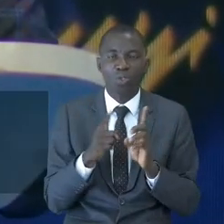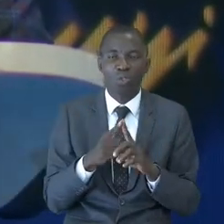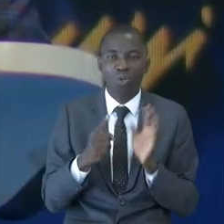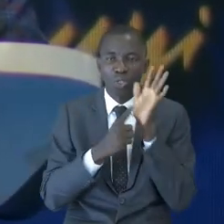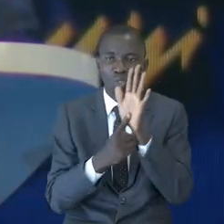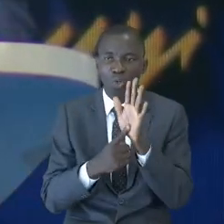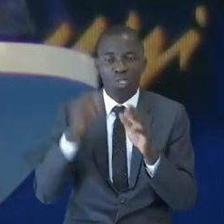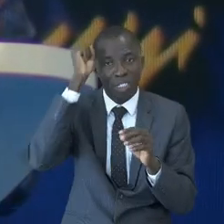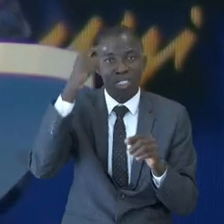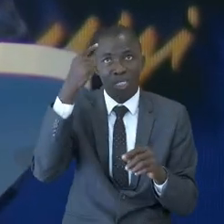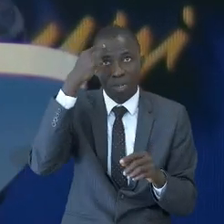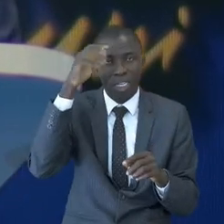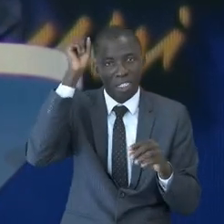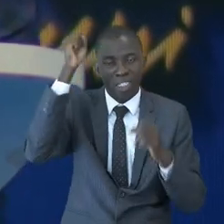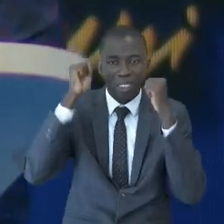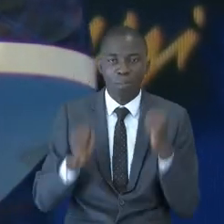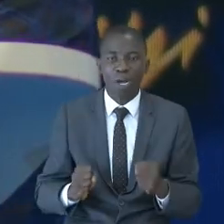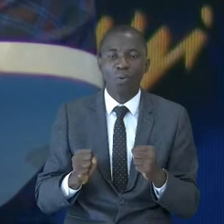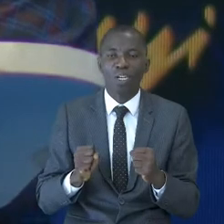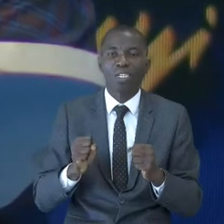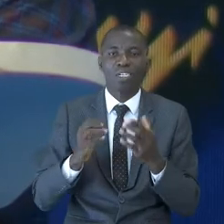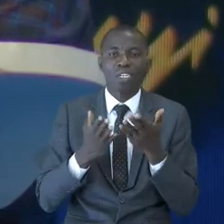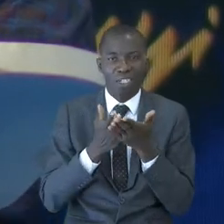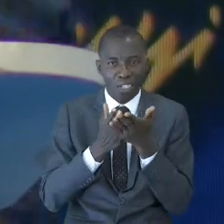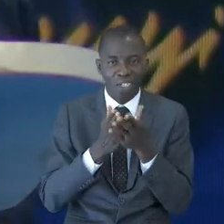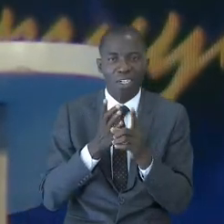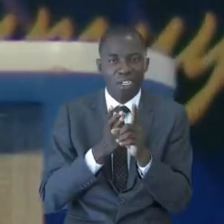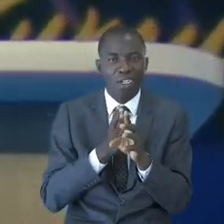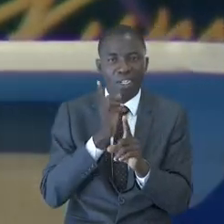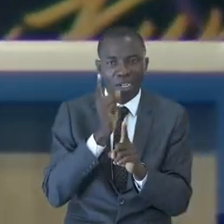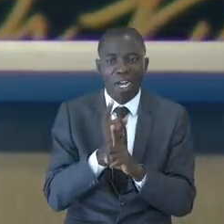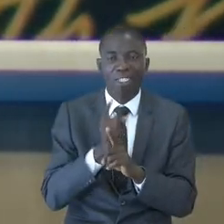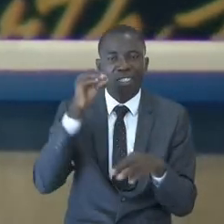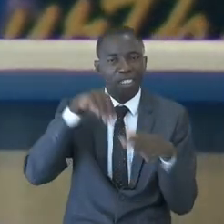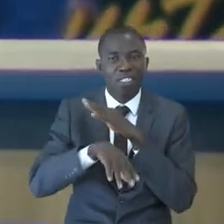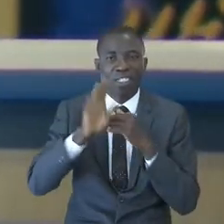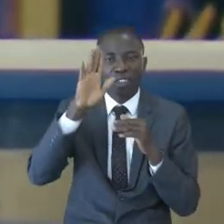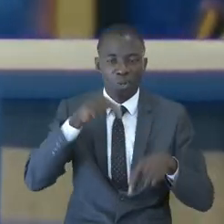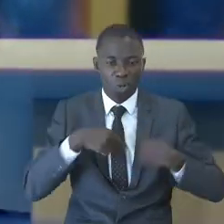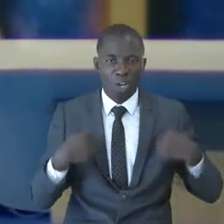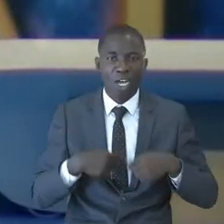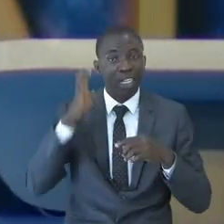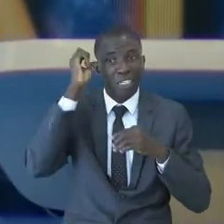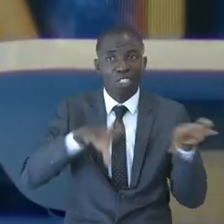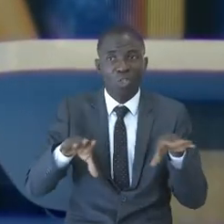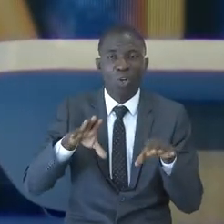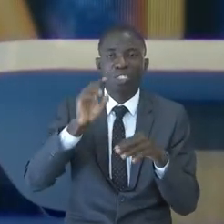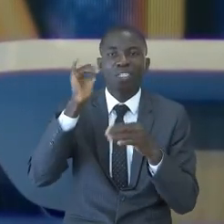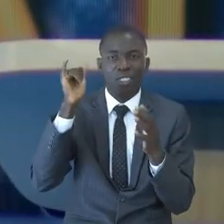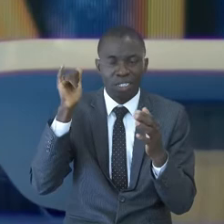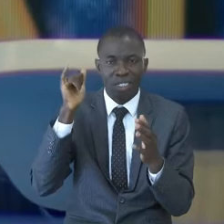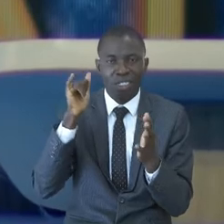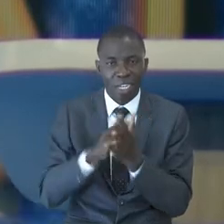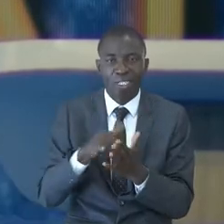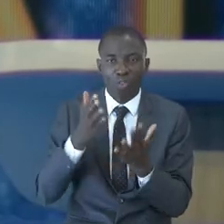might, his power, right into your life. He does that through one